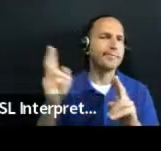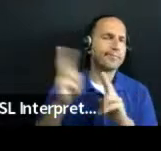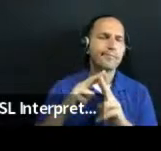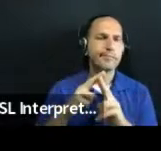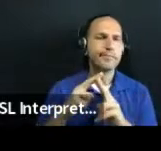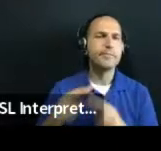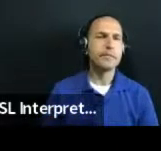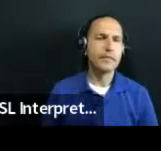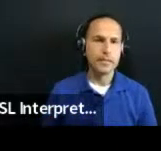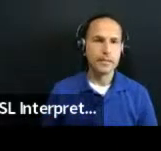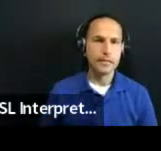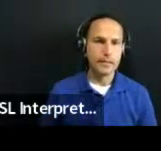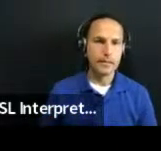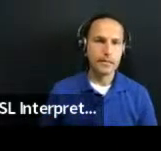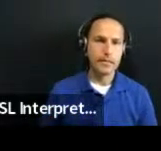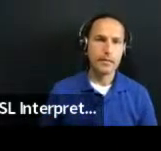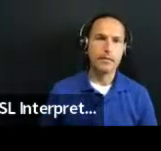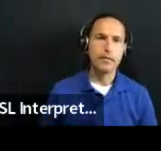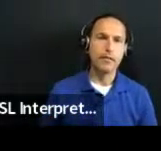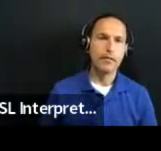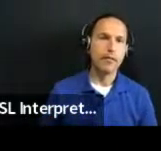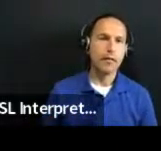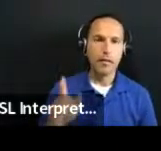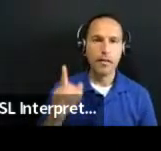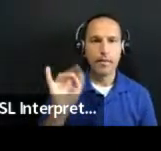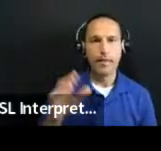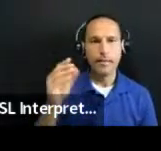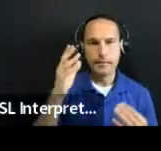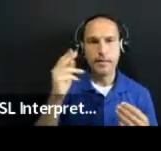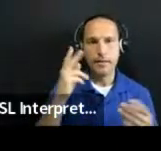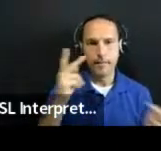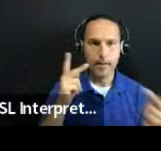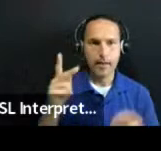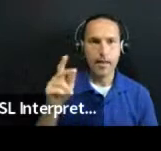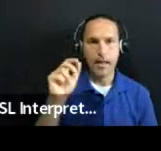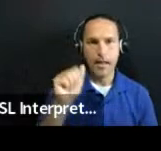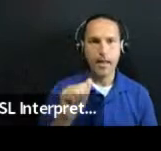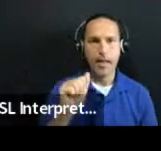this slide title is Data Visualizations A11Y.